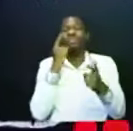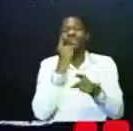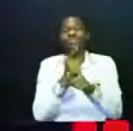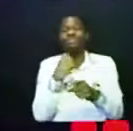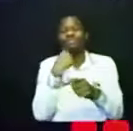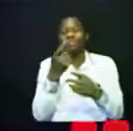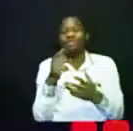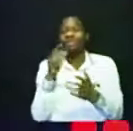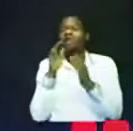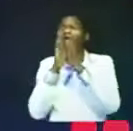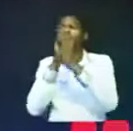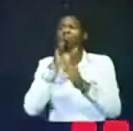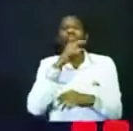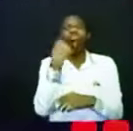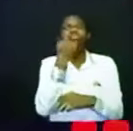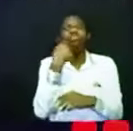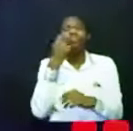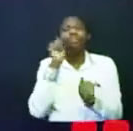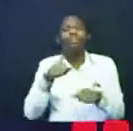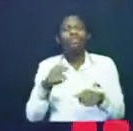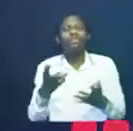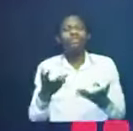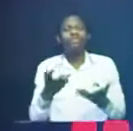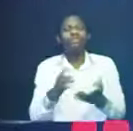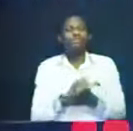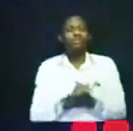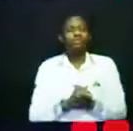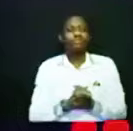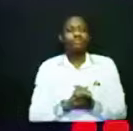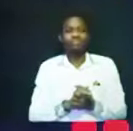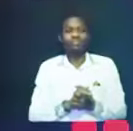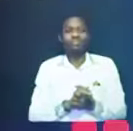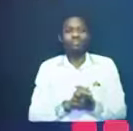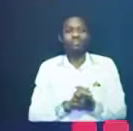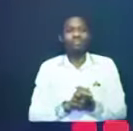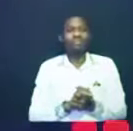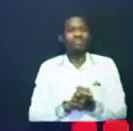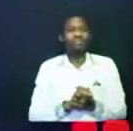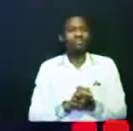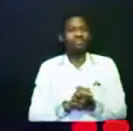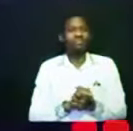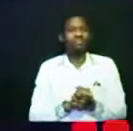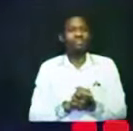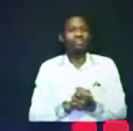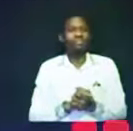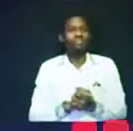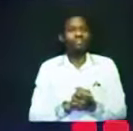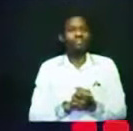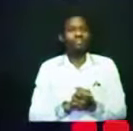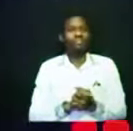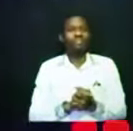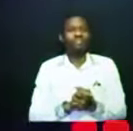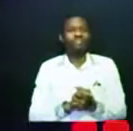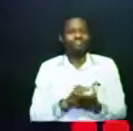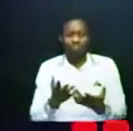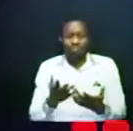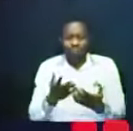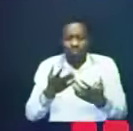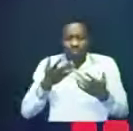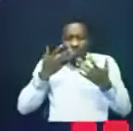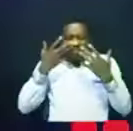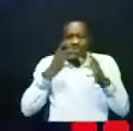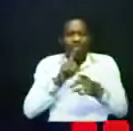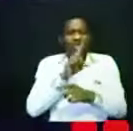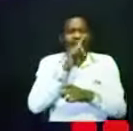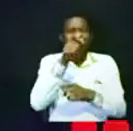a pa at the actual senator on a kind. No sooner had I finished asking this question than a woman's hand went